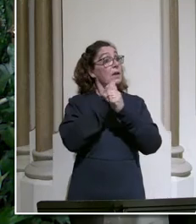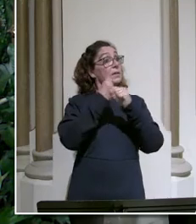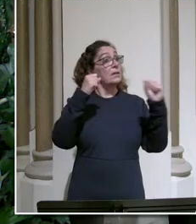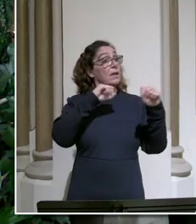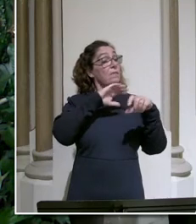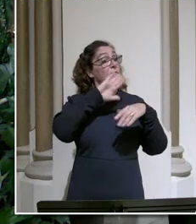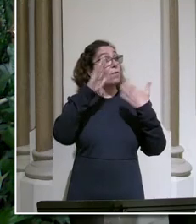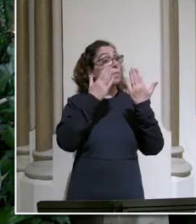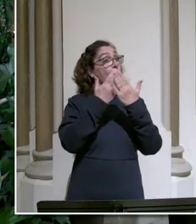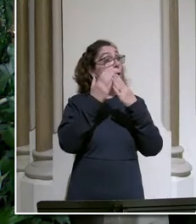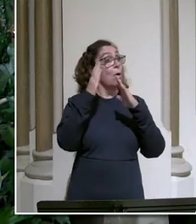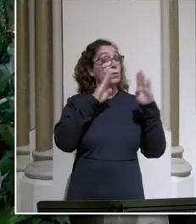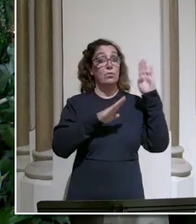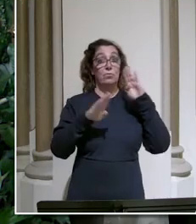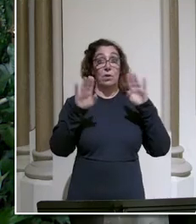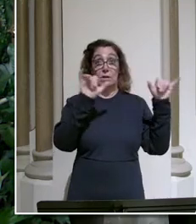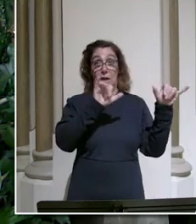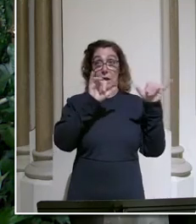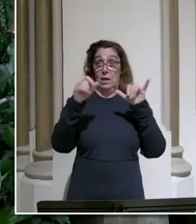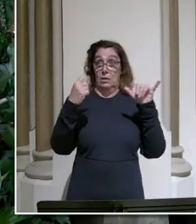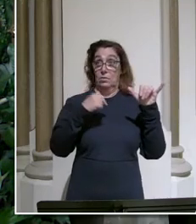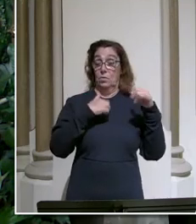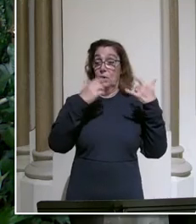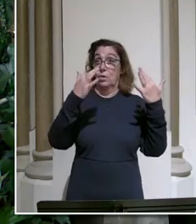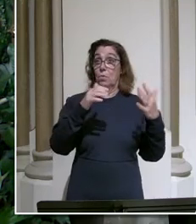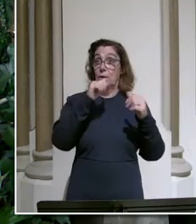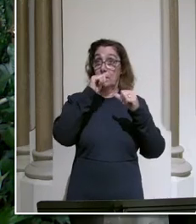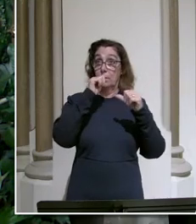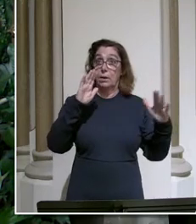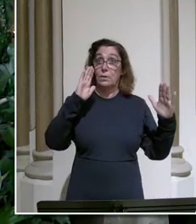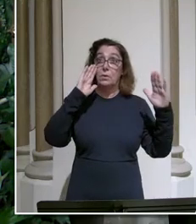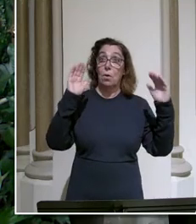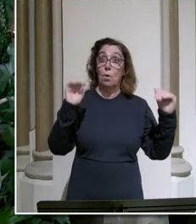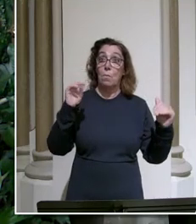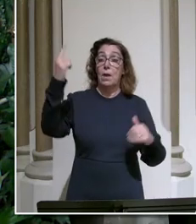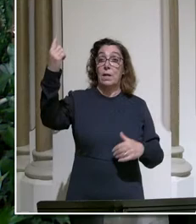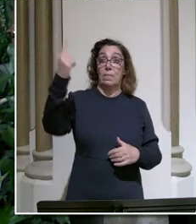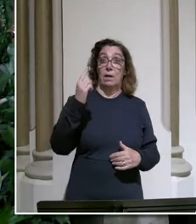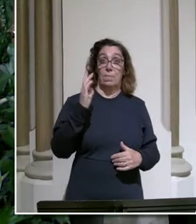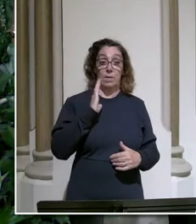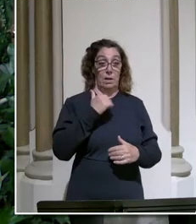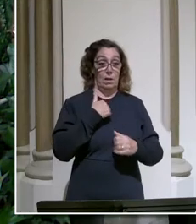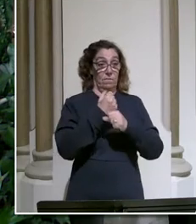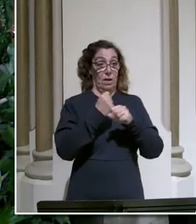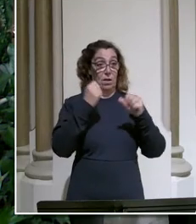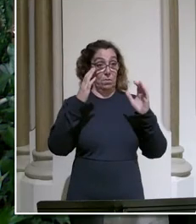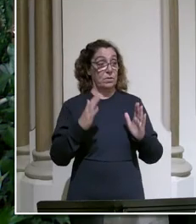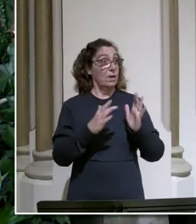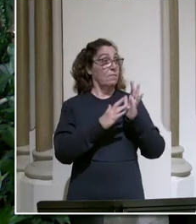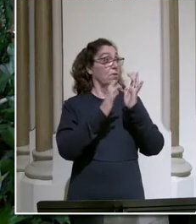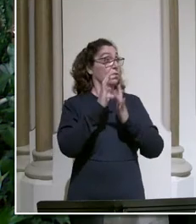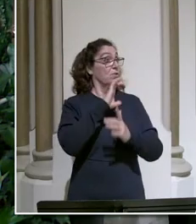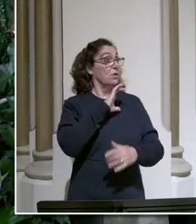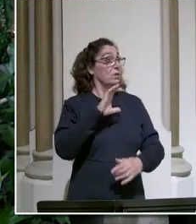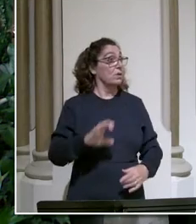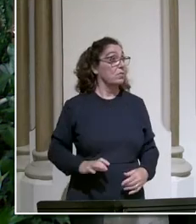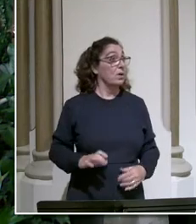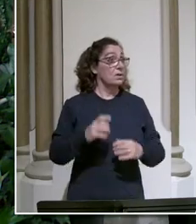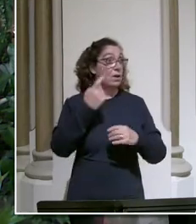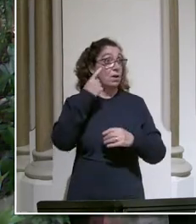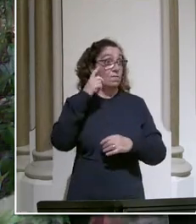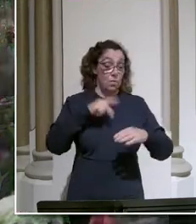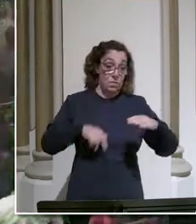all distress, as we await the blessed hope and the coming of our Savior, Jesus Christ.